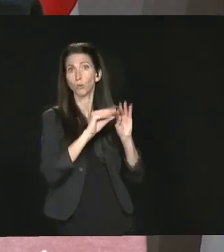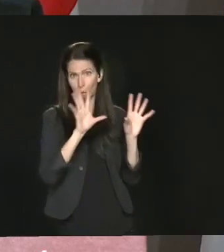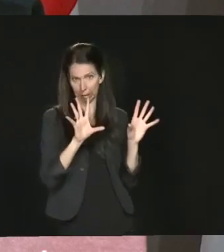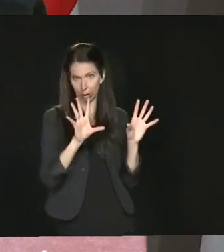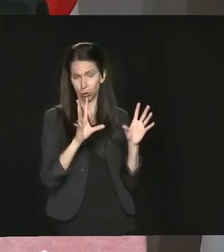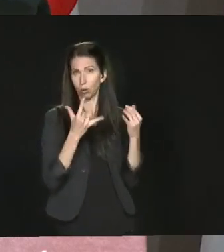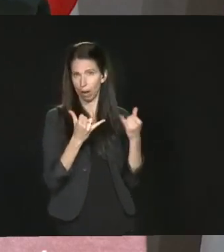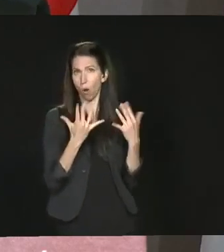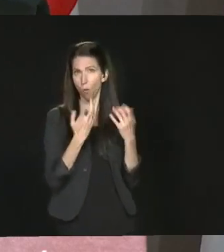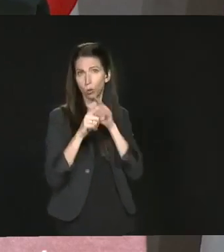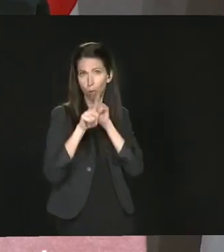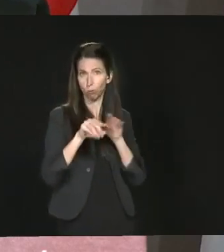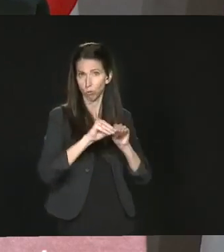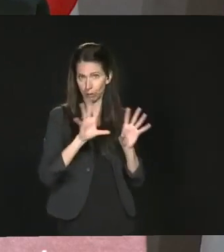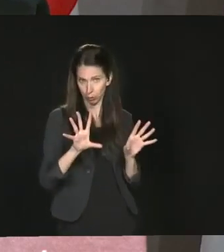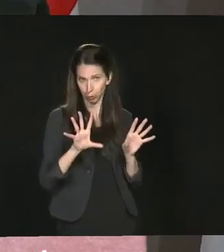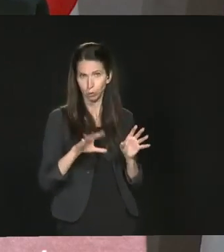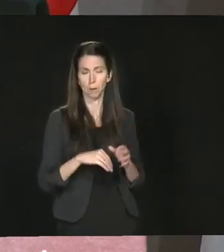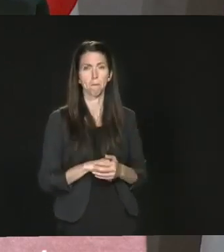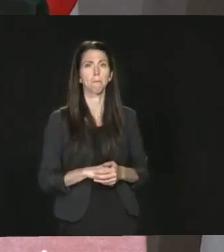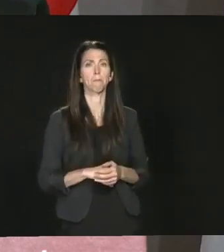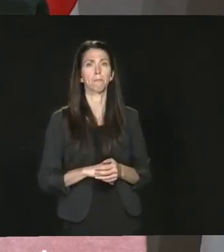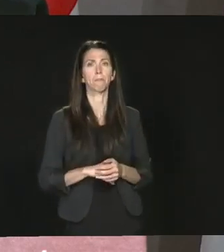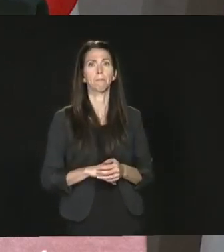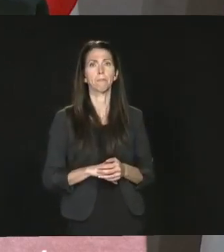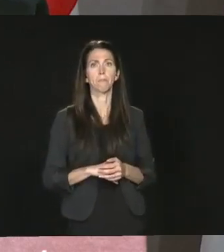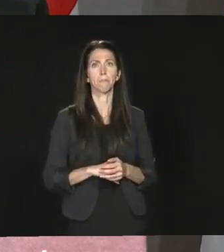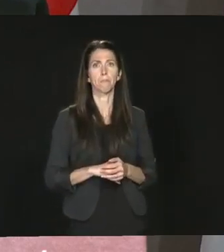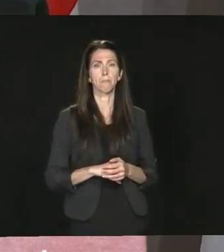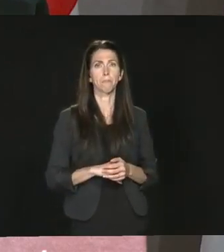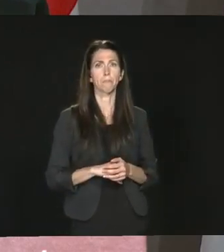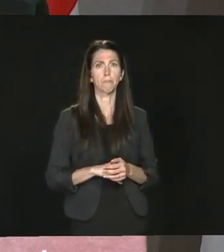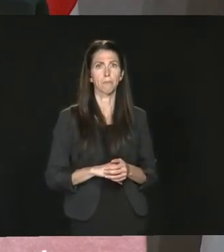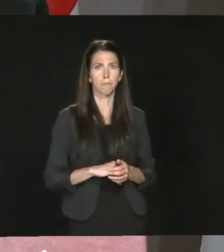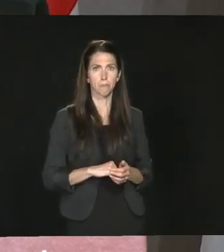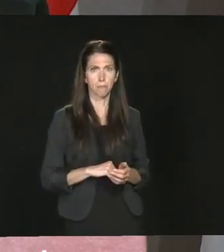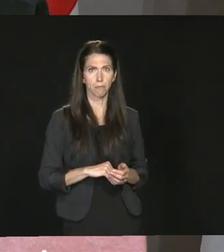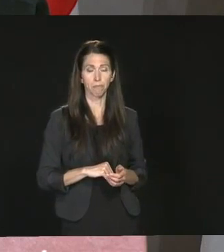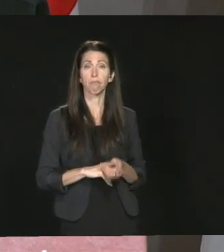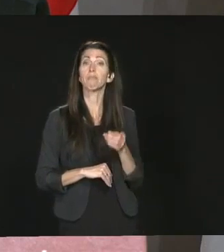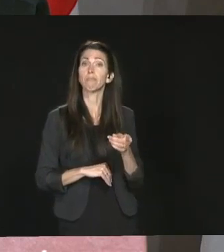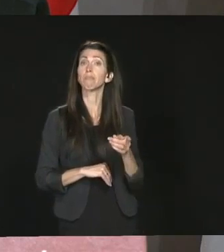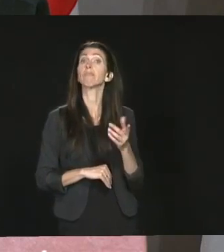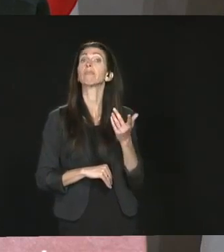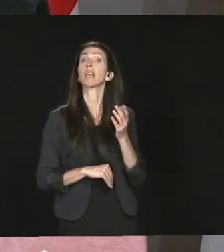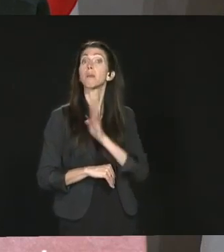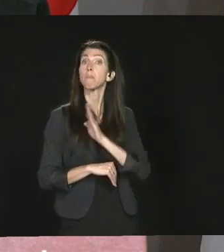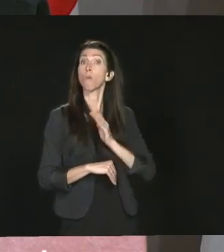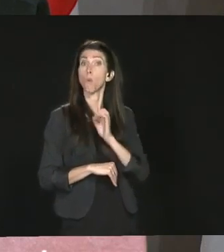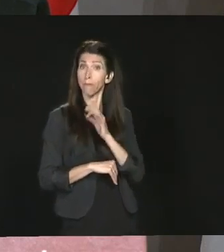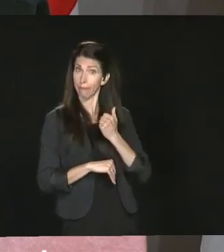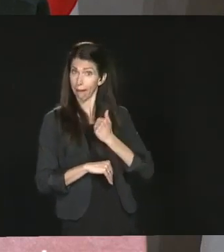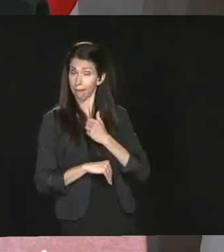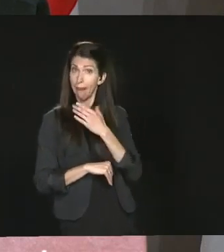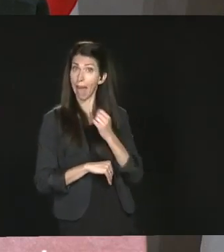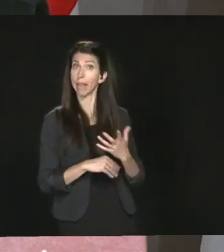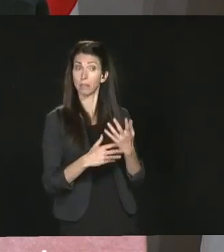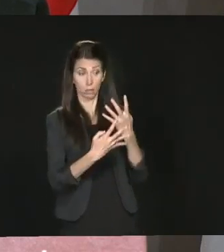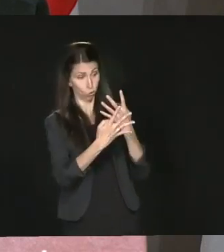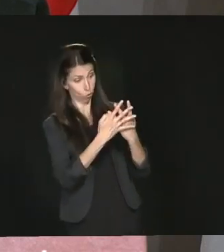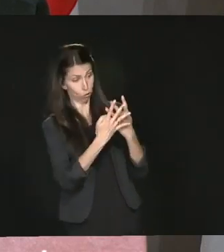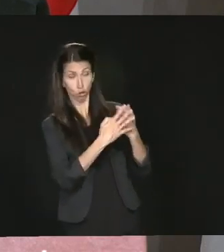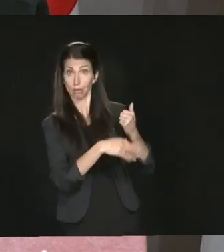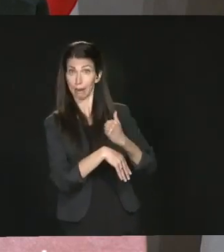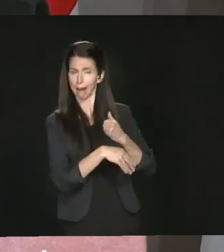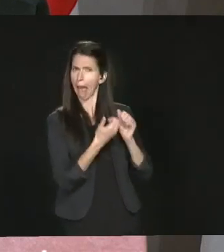I want to make sure that I'm very clear with you. The Parole Board of Canada and Correction Services Canada makes decisions about the release